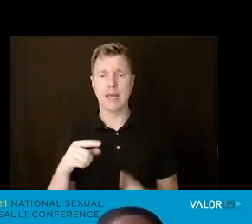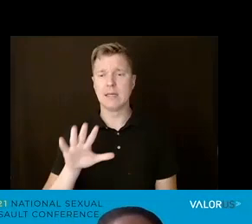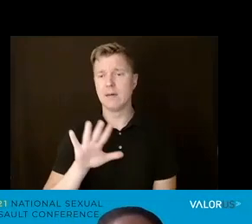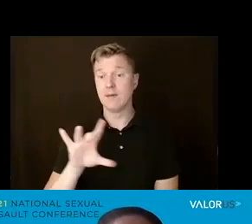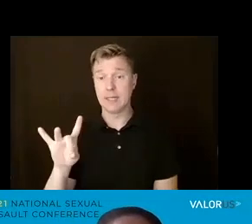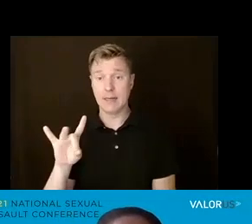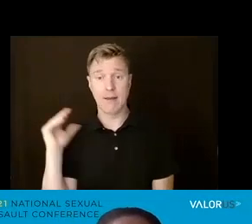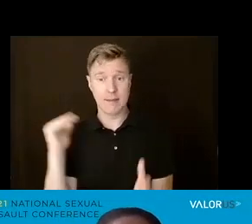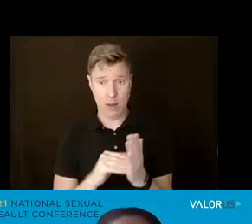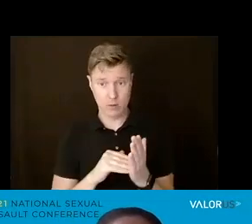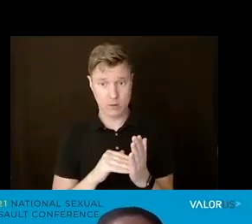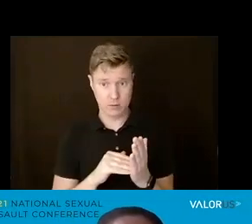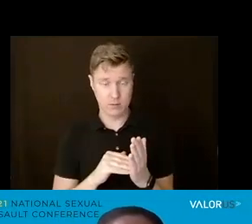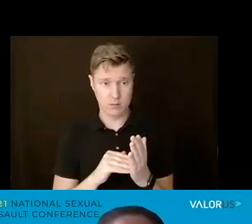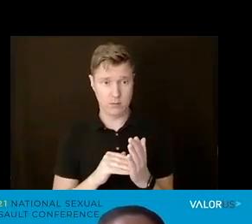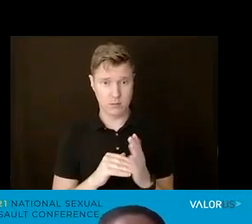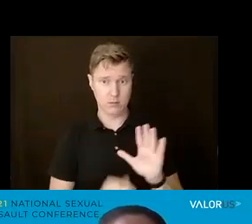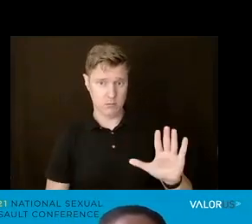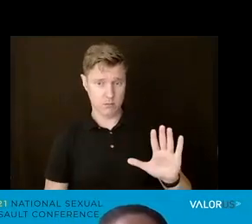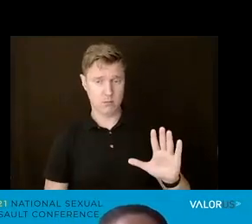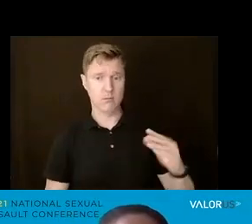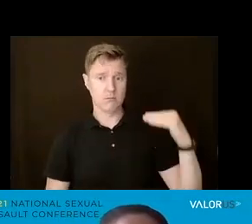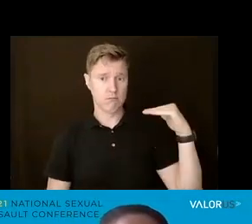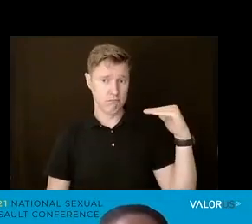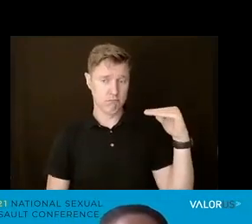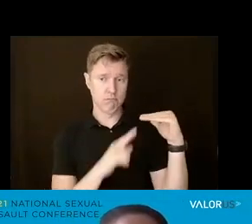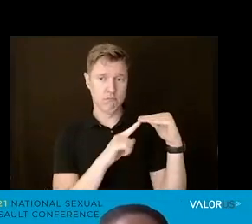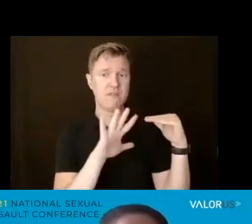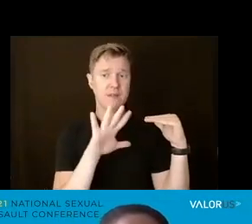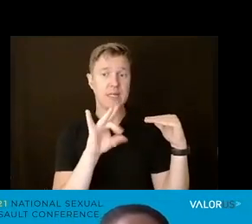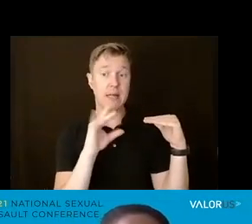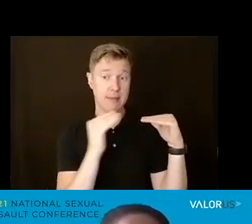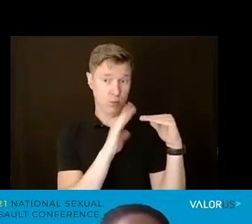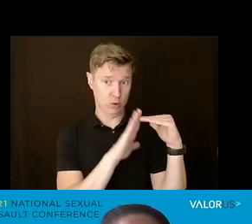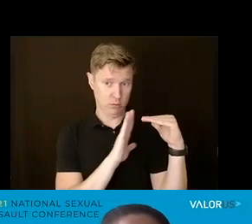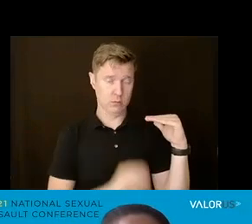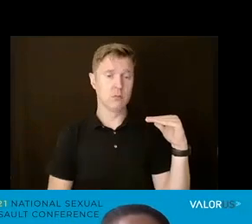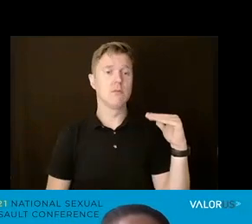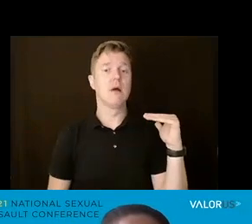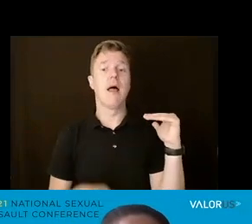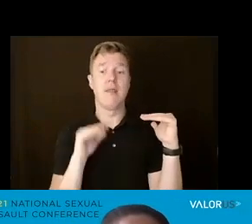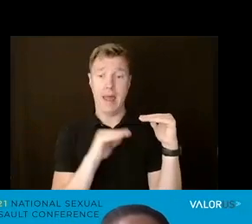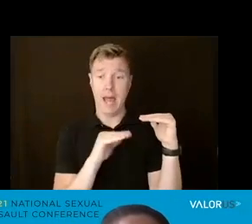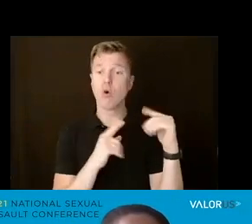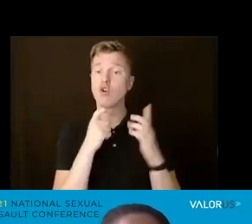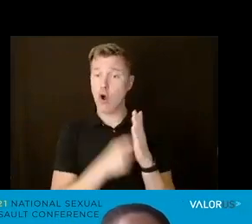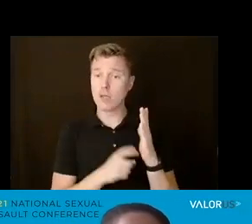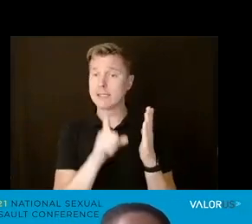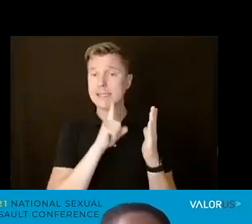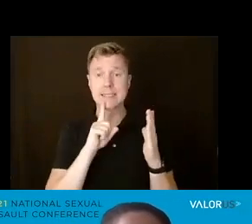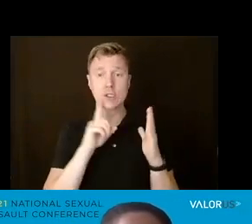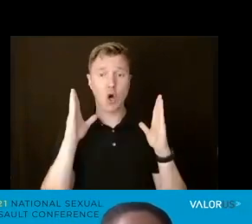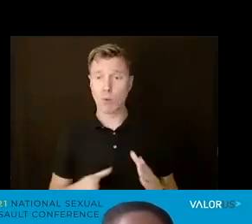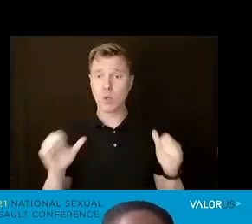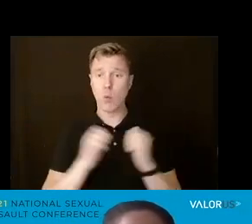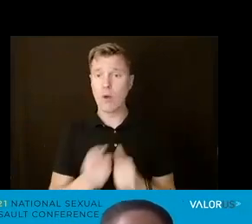and from there, that was the number that we came up with was, you know, what it would cost a single person with those 2 kids to live in